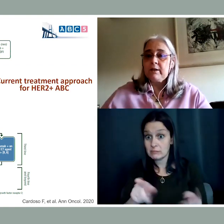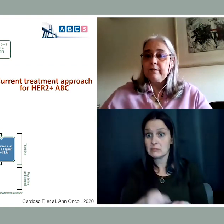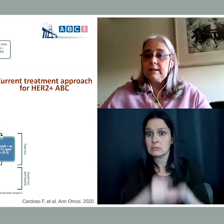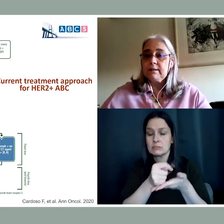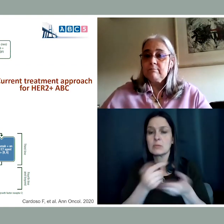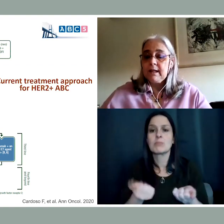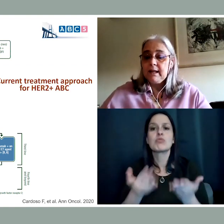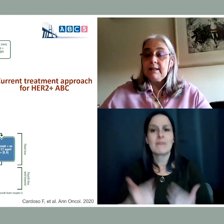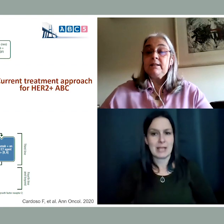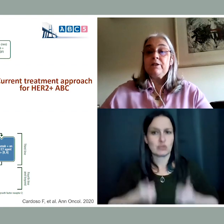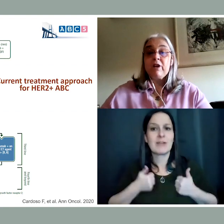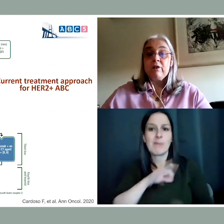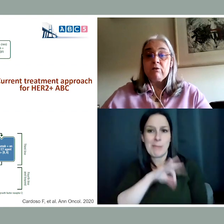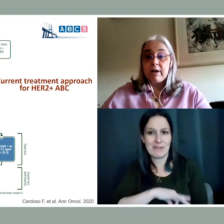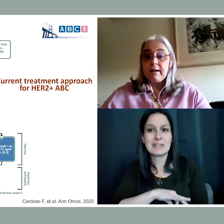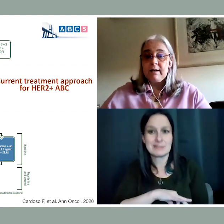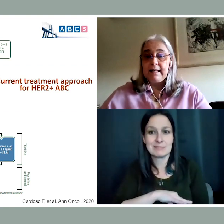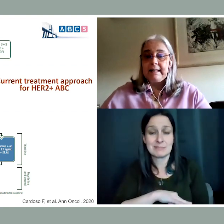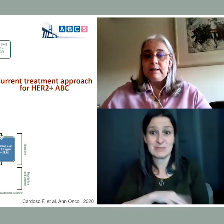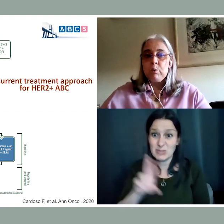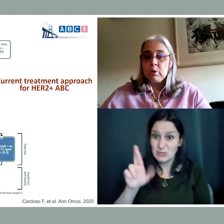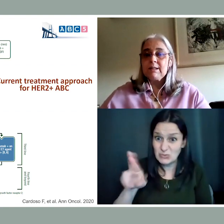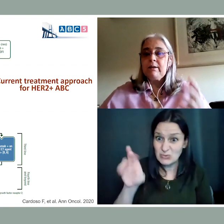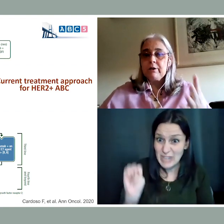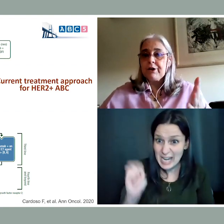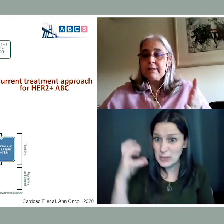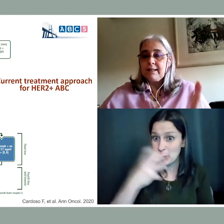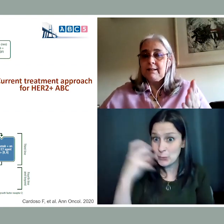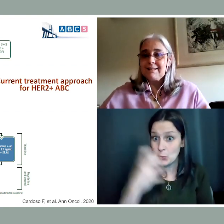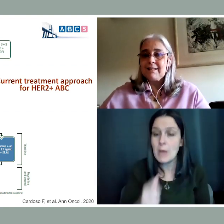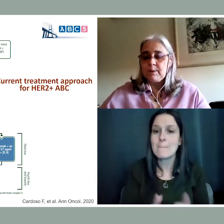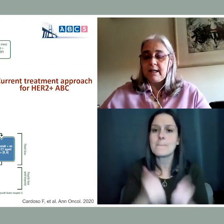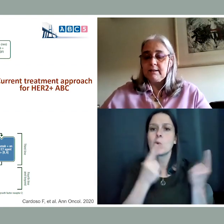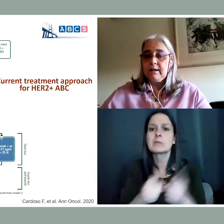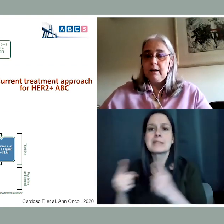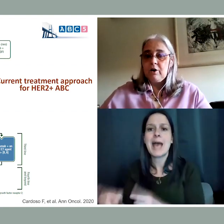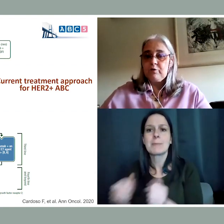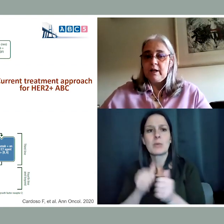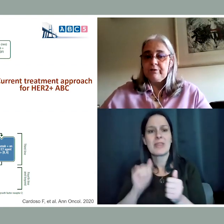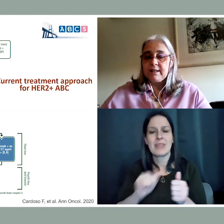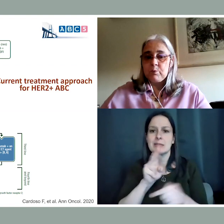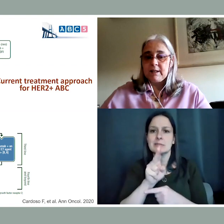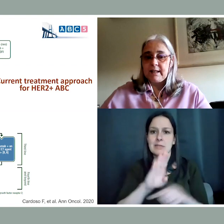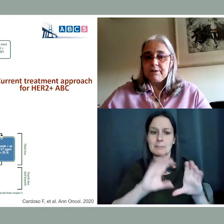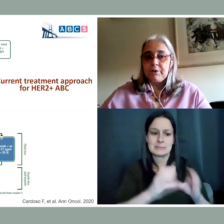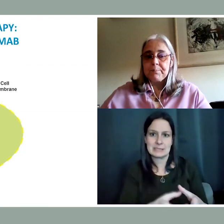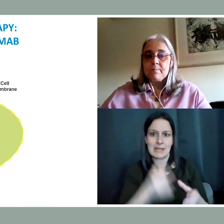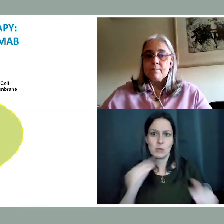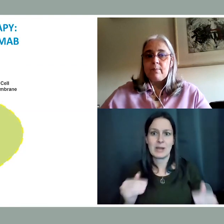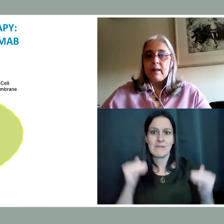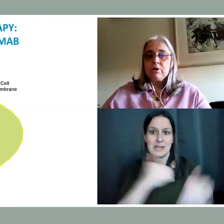survival benefit. And this is very rare and mostly occurs in this subset of advanced breast